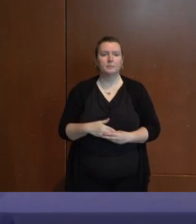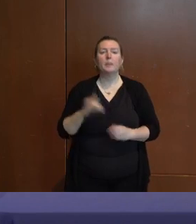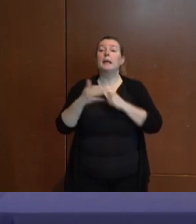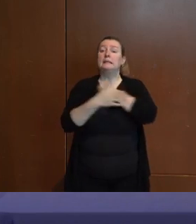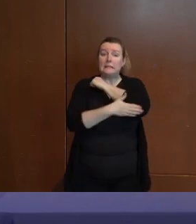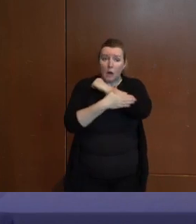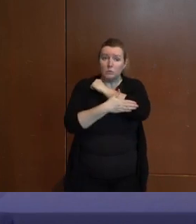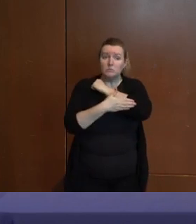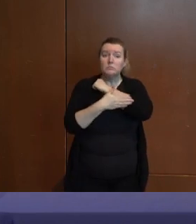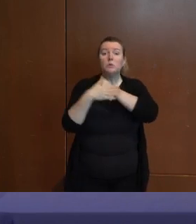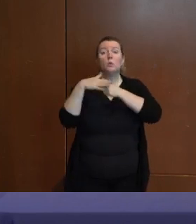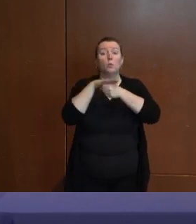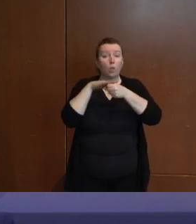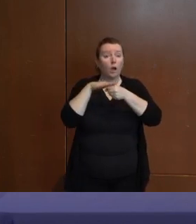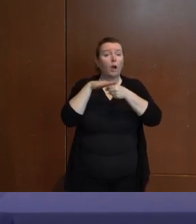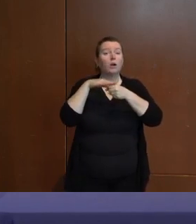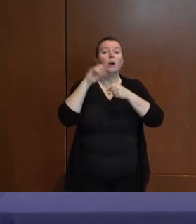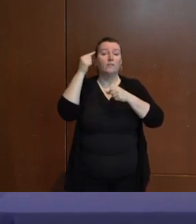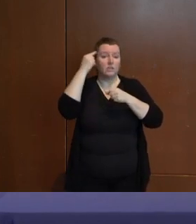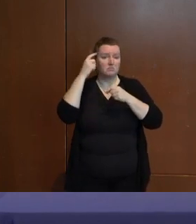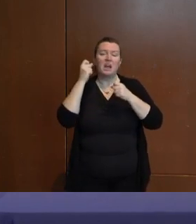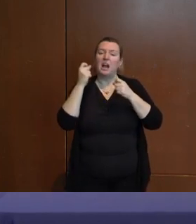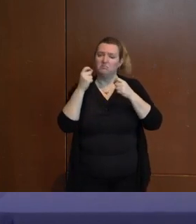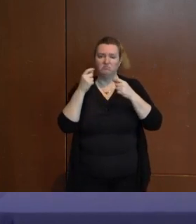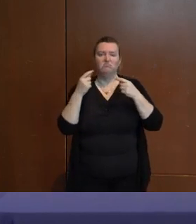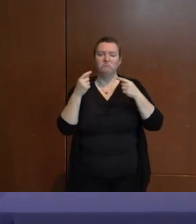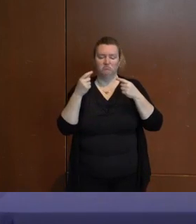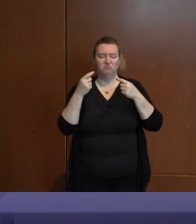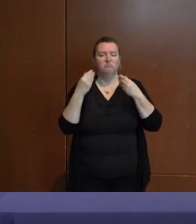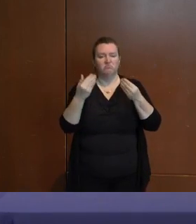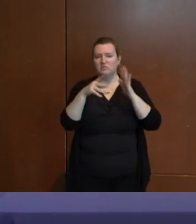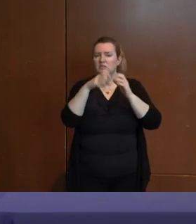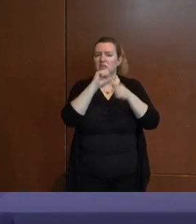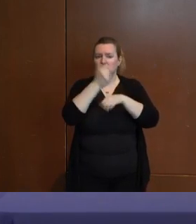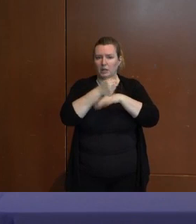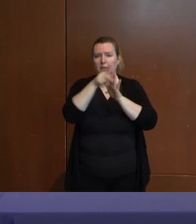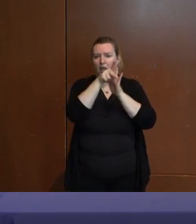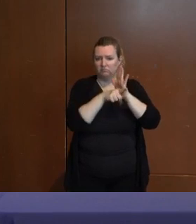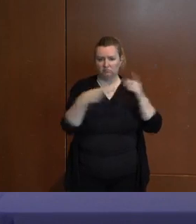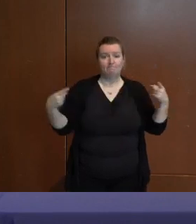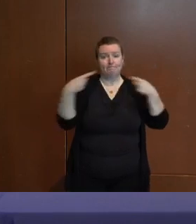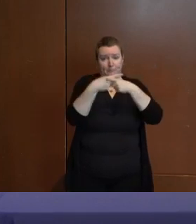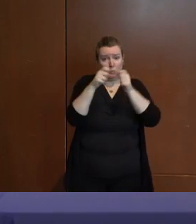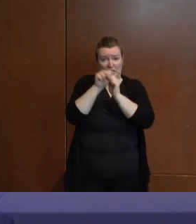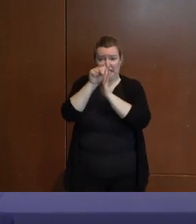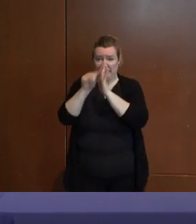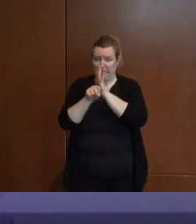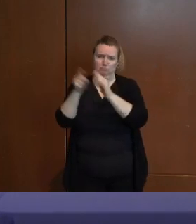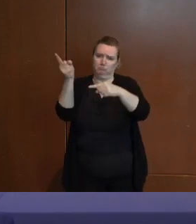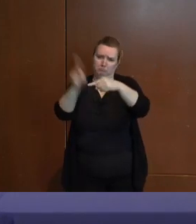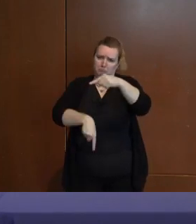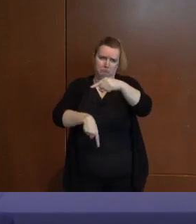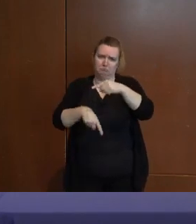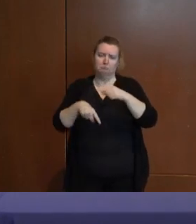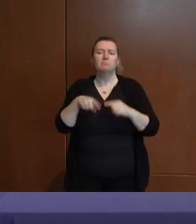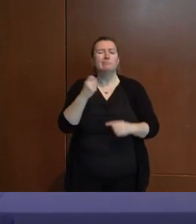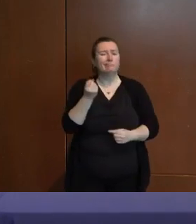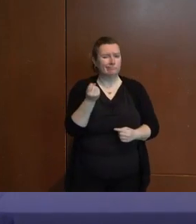There are a few exceptions to that, one of which is we gave local jurisdictions the option in consultation with